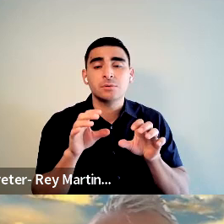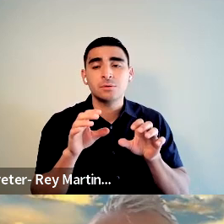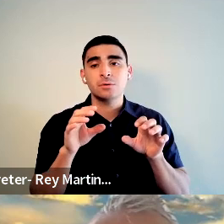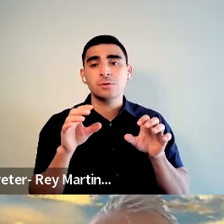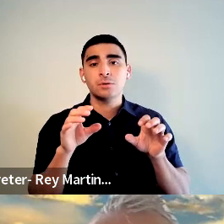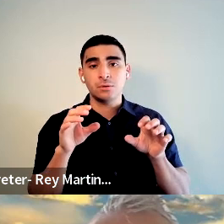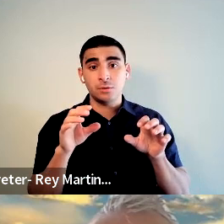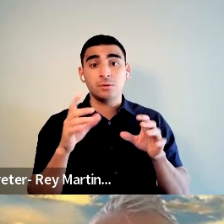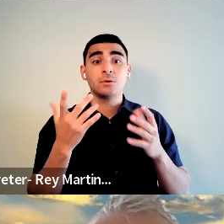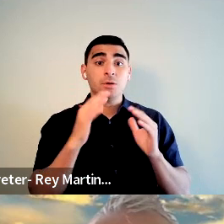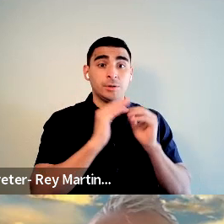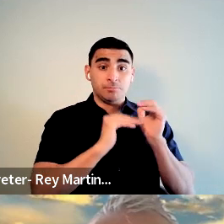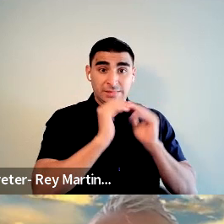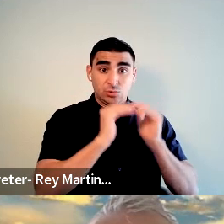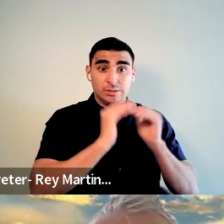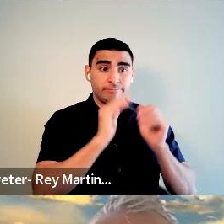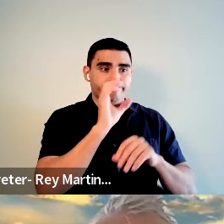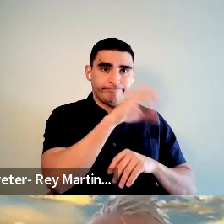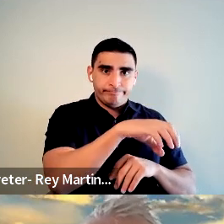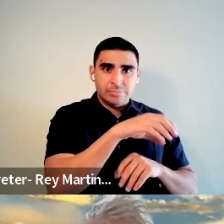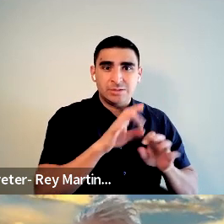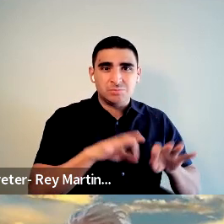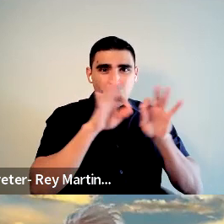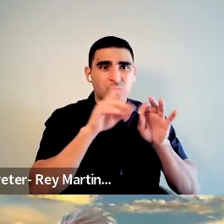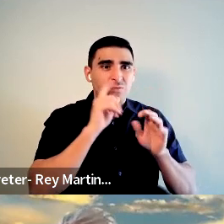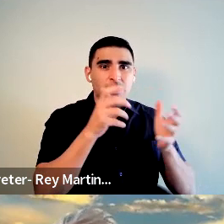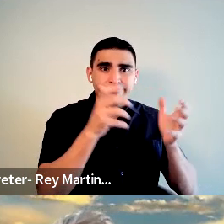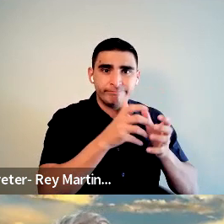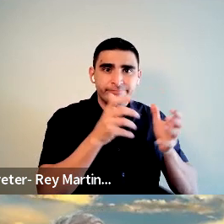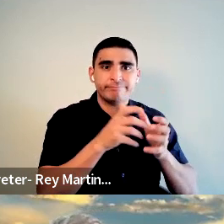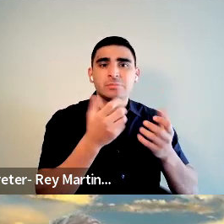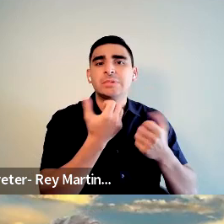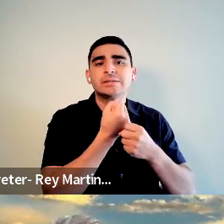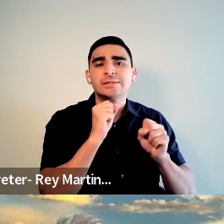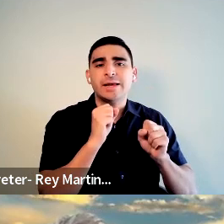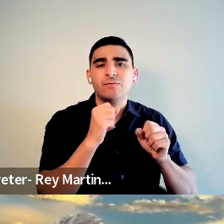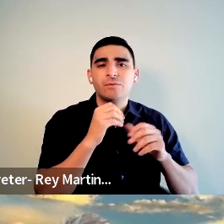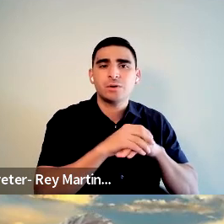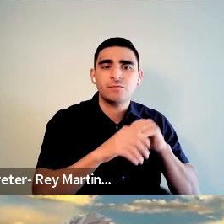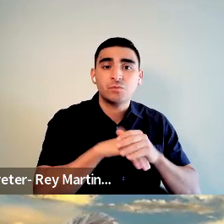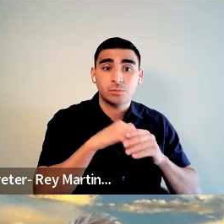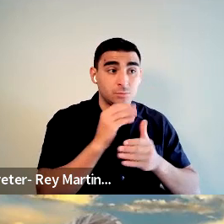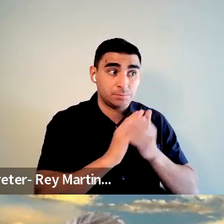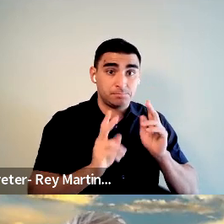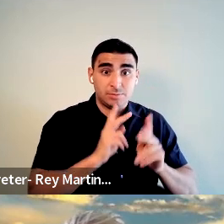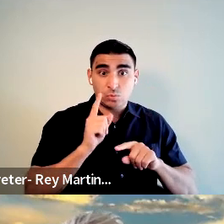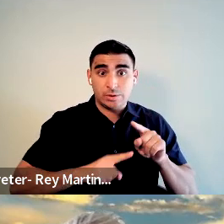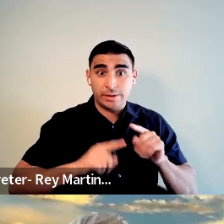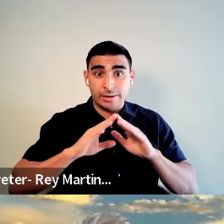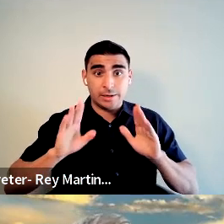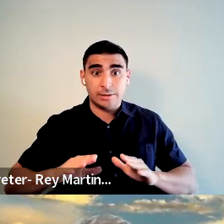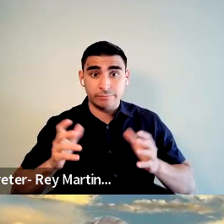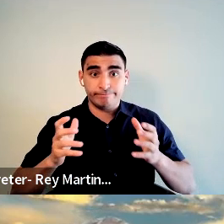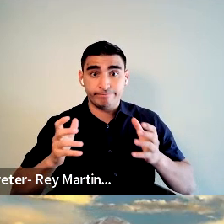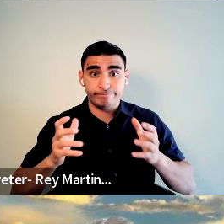so brick and mortar is important to have a place to gather in a safe space. Some people can't meet at home. Anyway, I